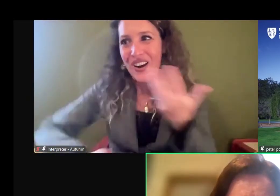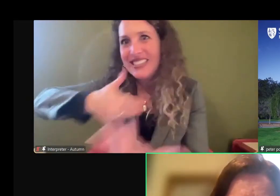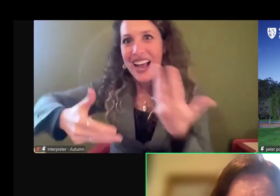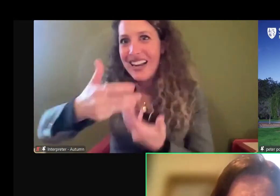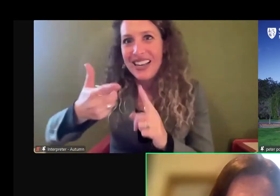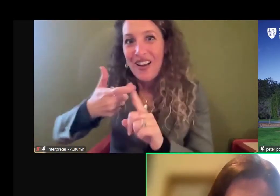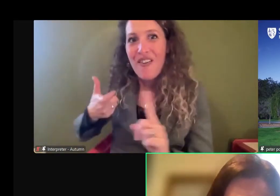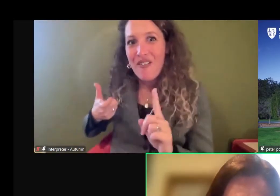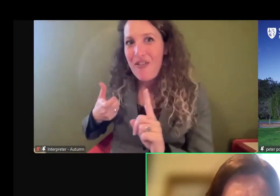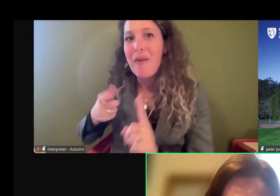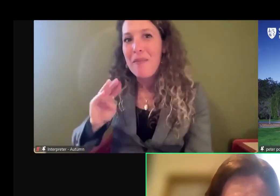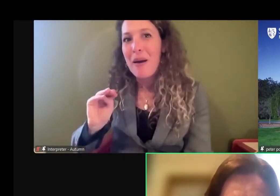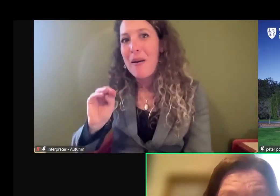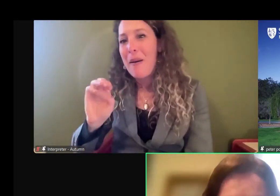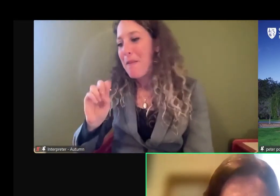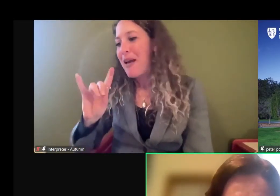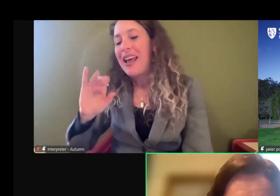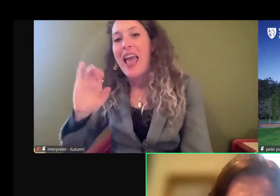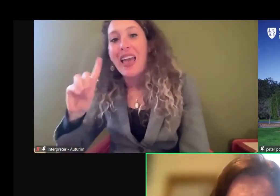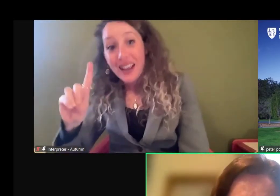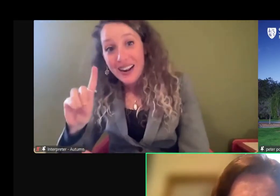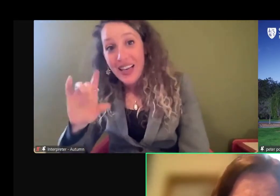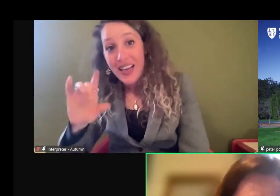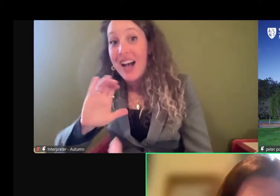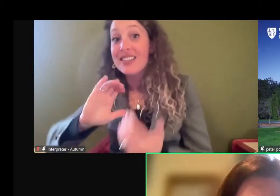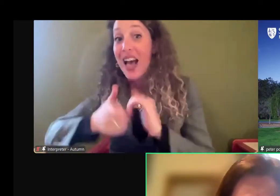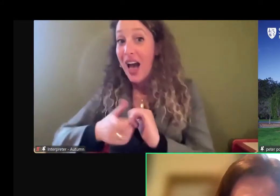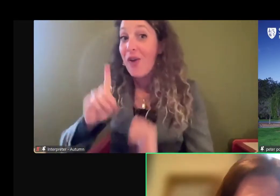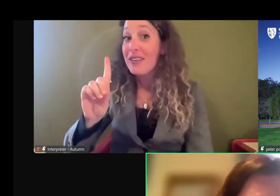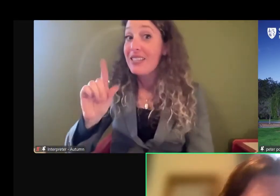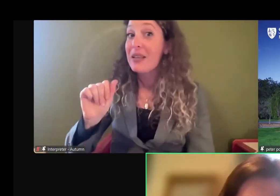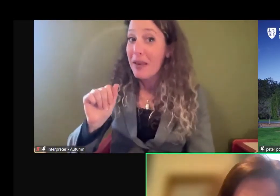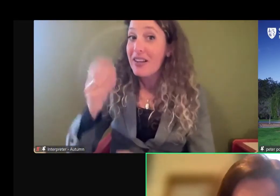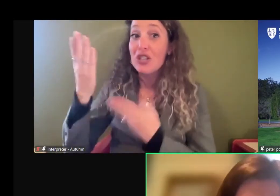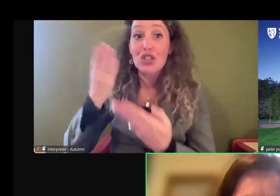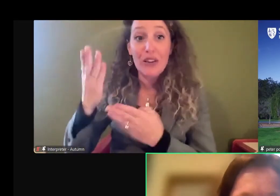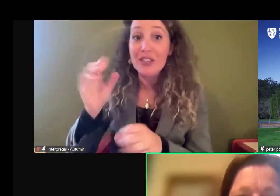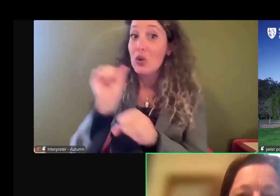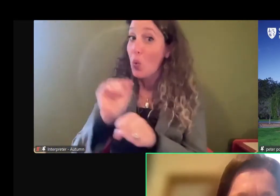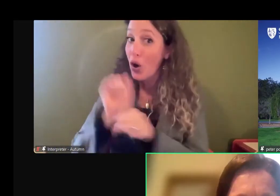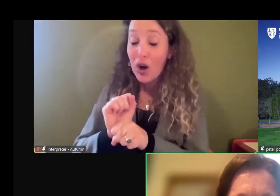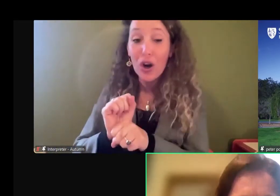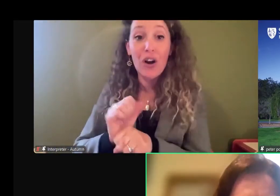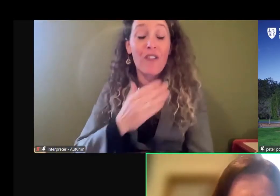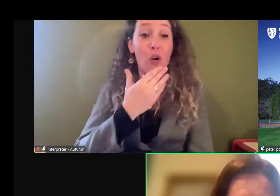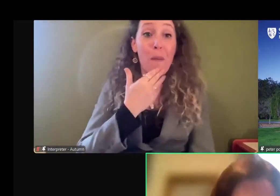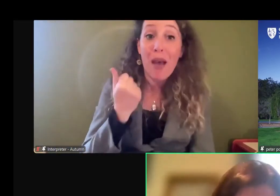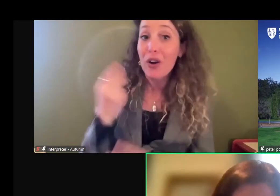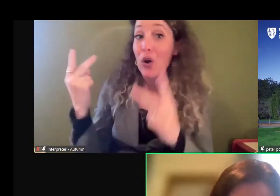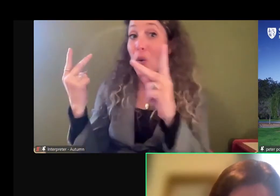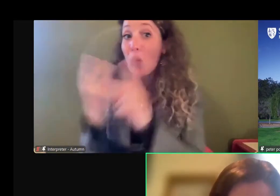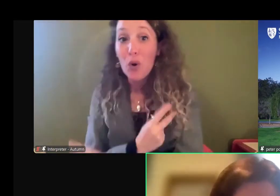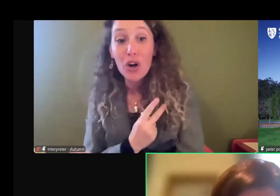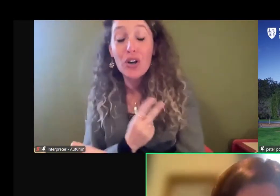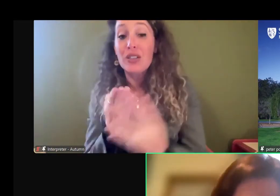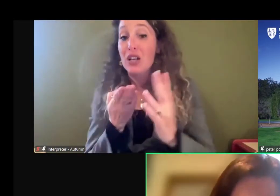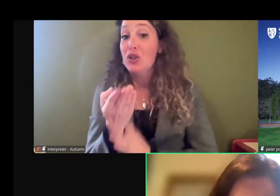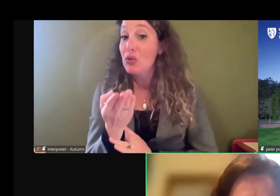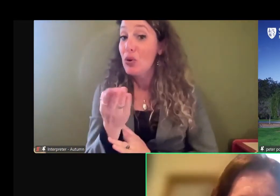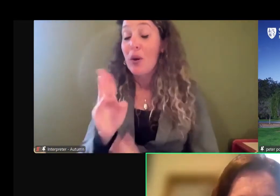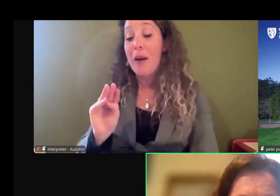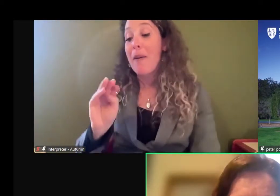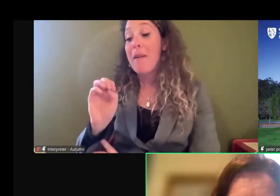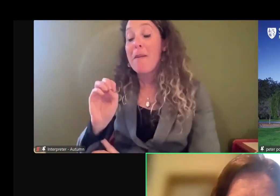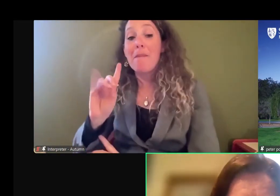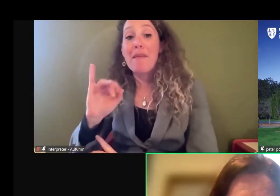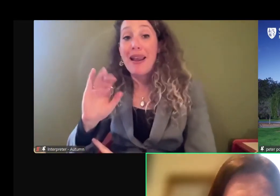how disability services work in this country, for better or worse. They go through Medicaid for the most